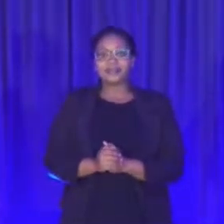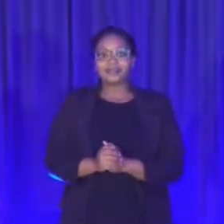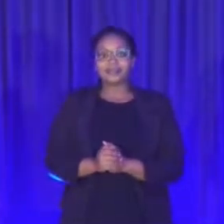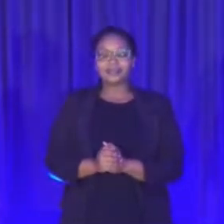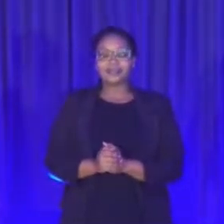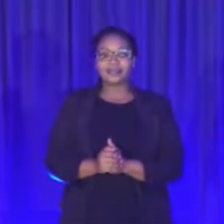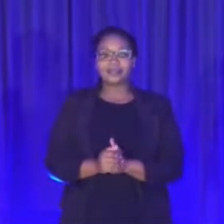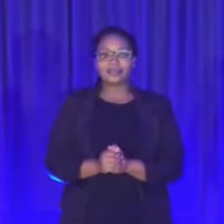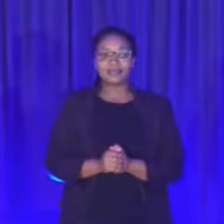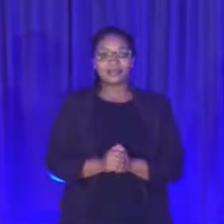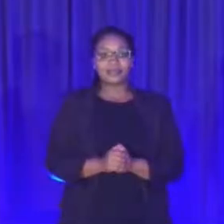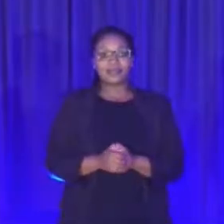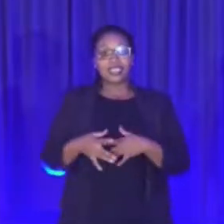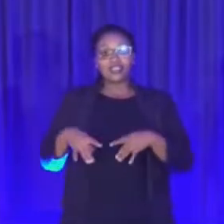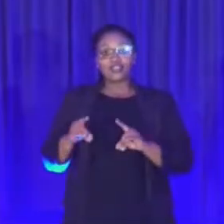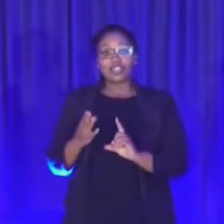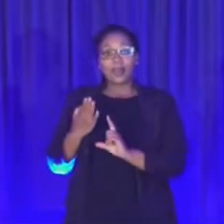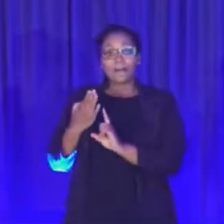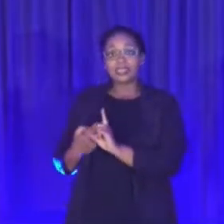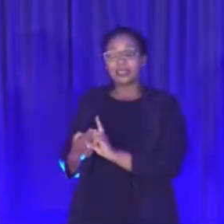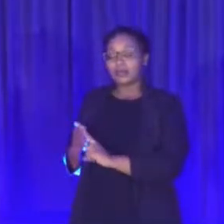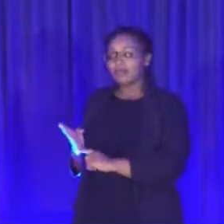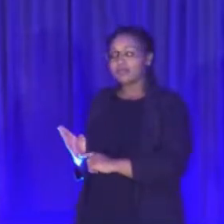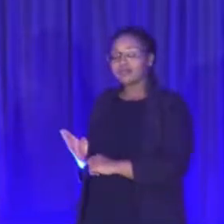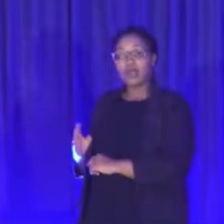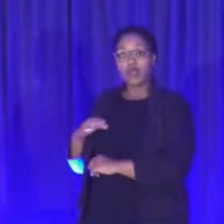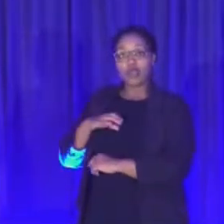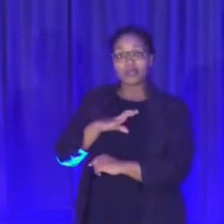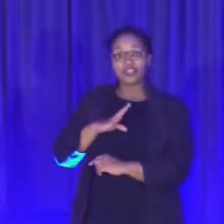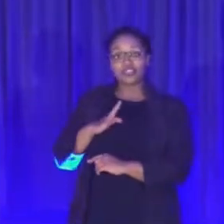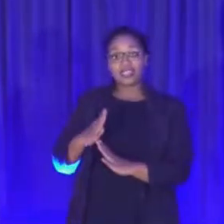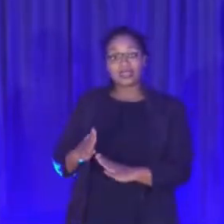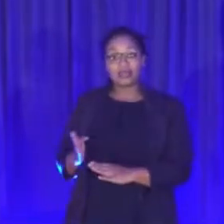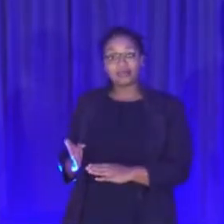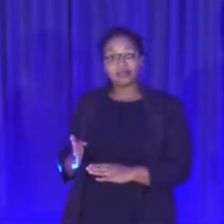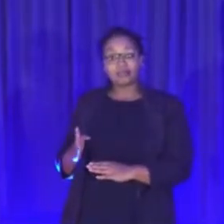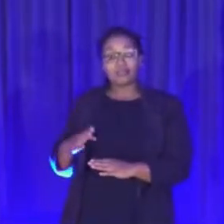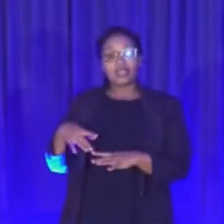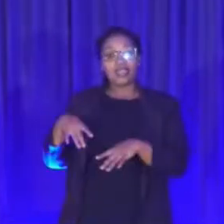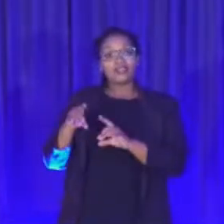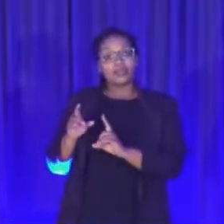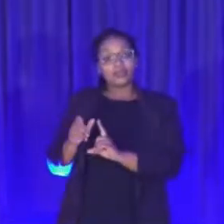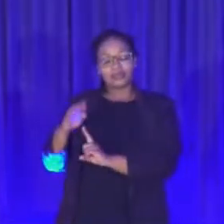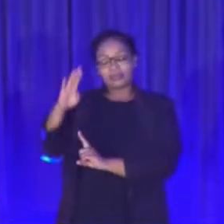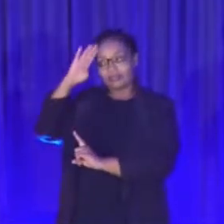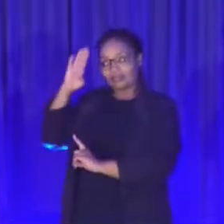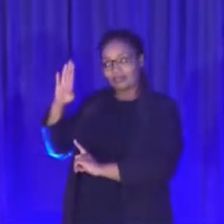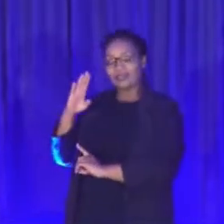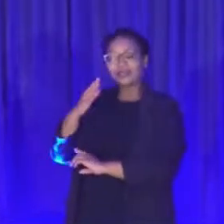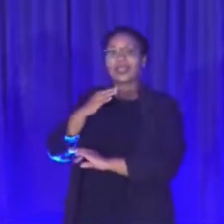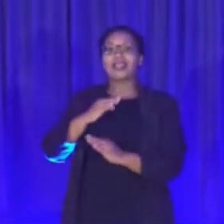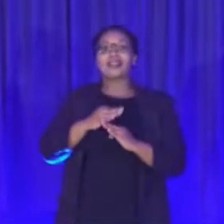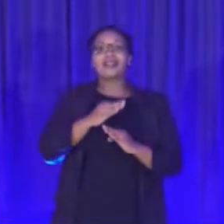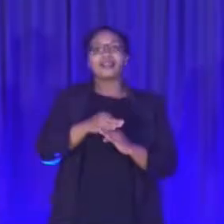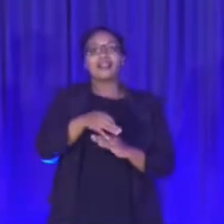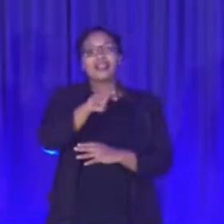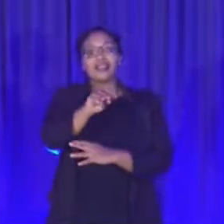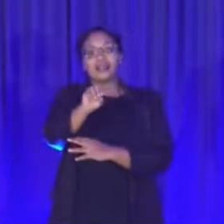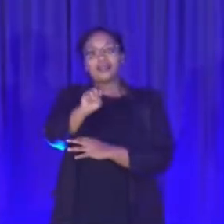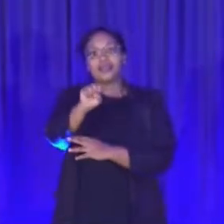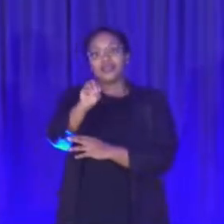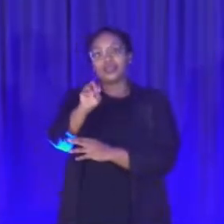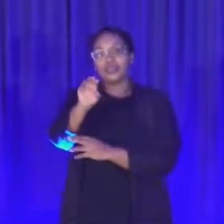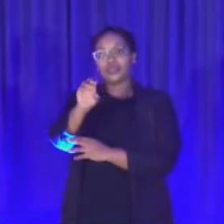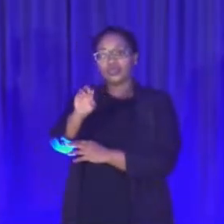to the Chairperson of the Commission, Date Msotumu Yapia, members of the